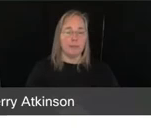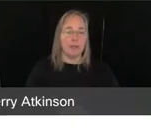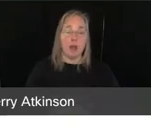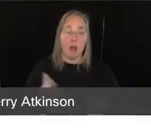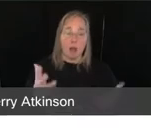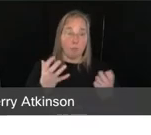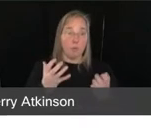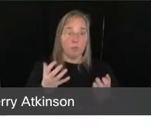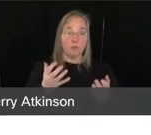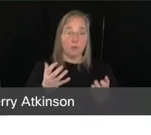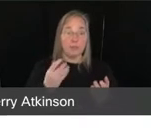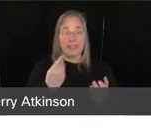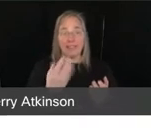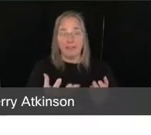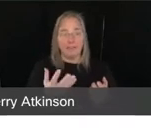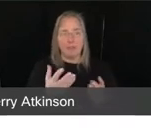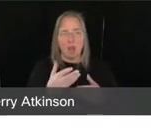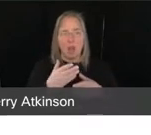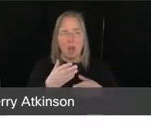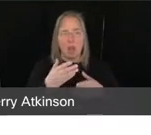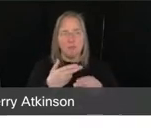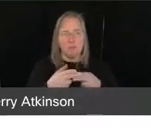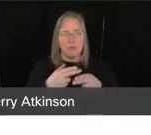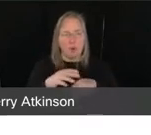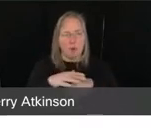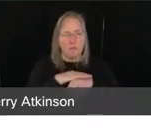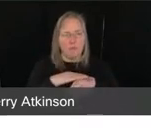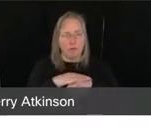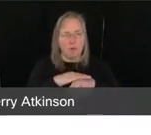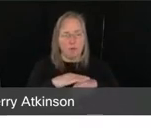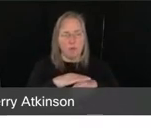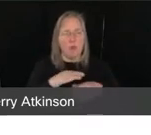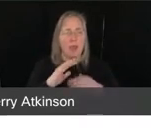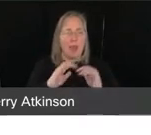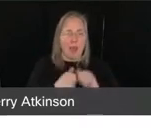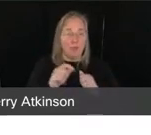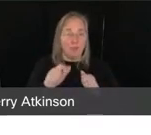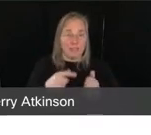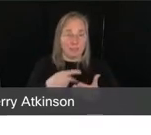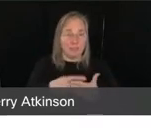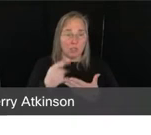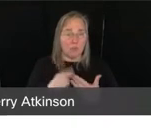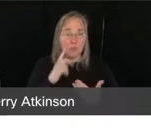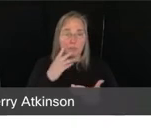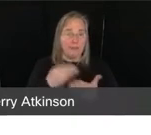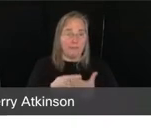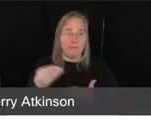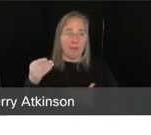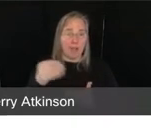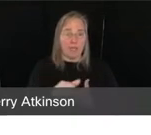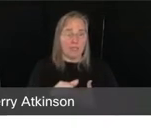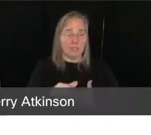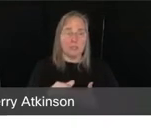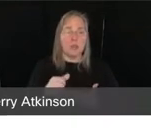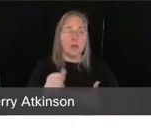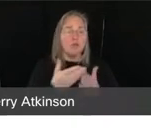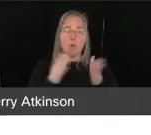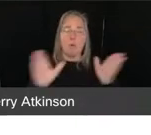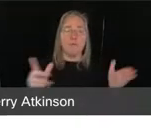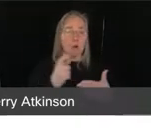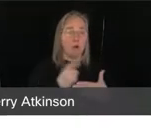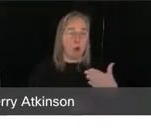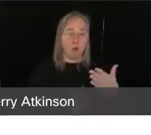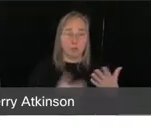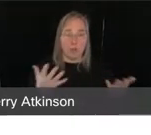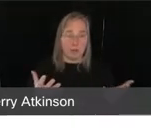I wanna give just a brief overview of how this project is being financed, what the overall costs are, and what